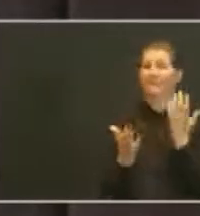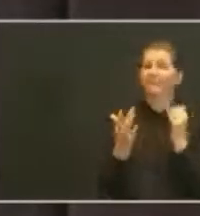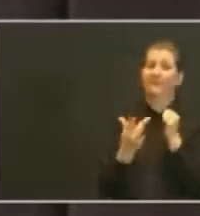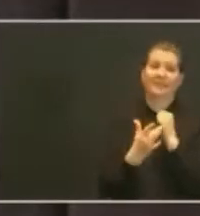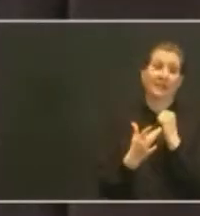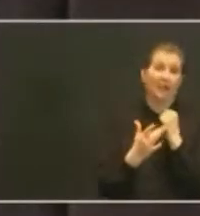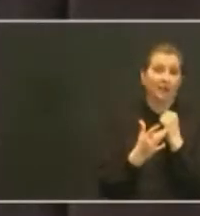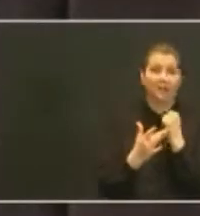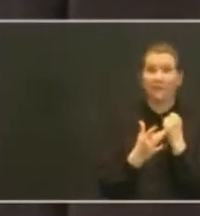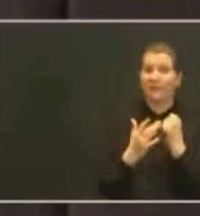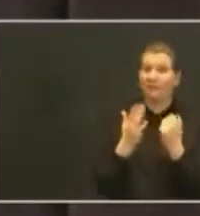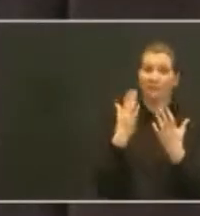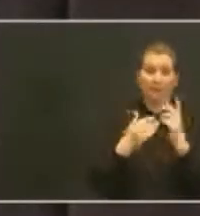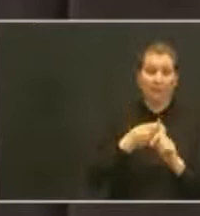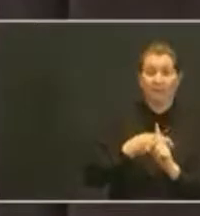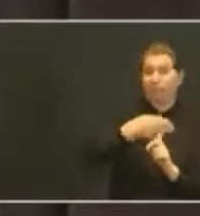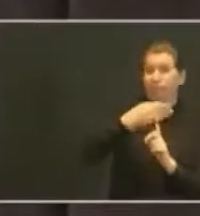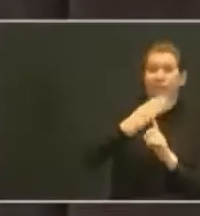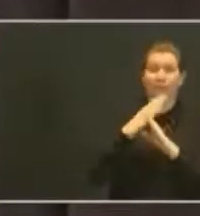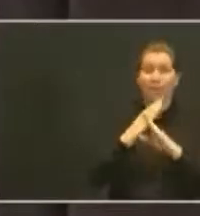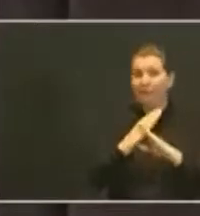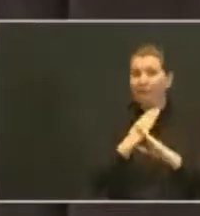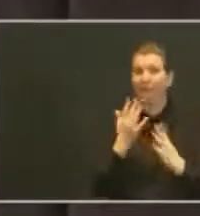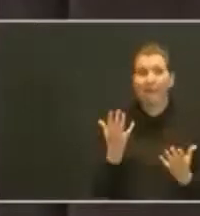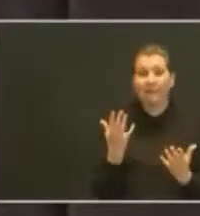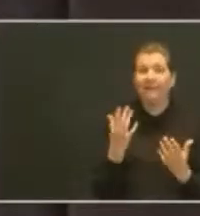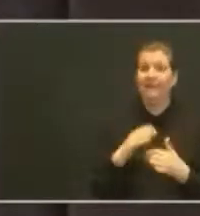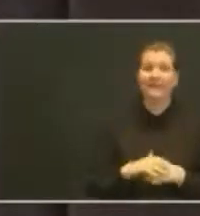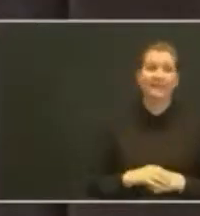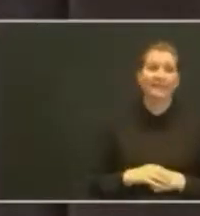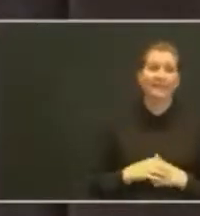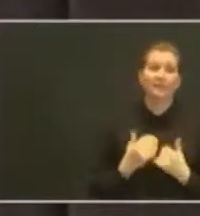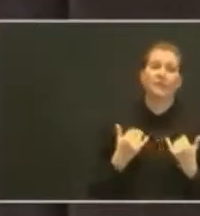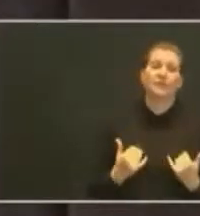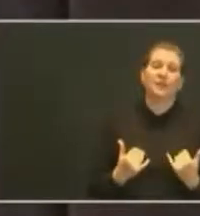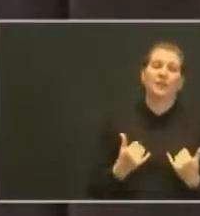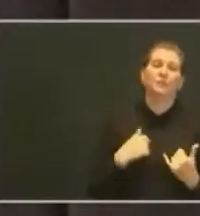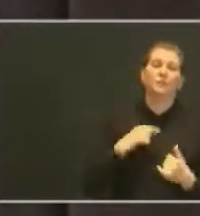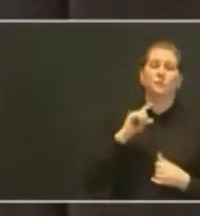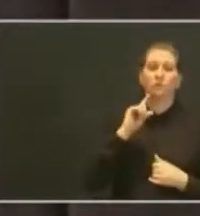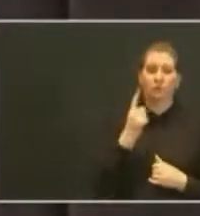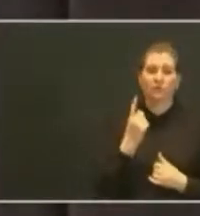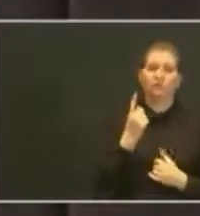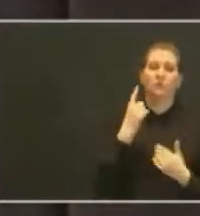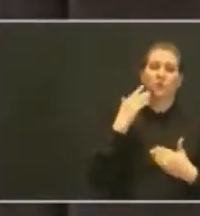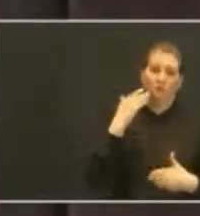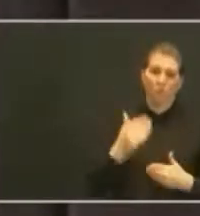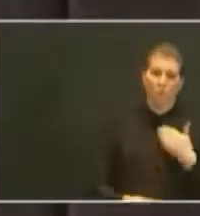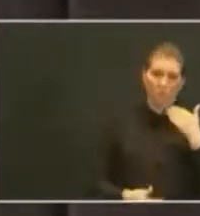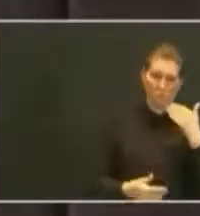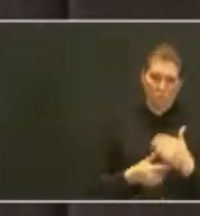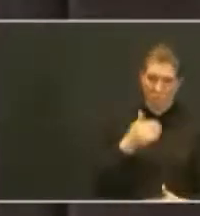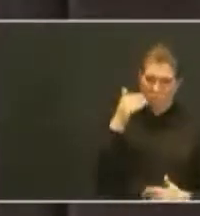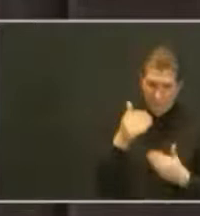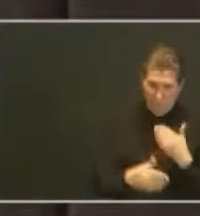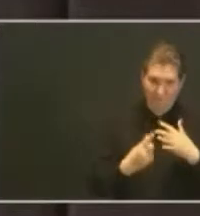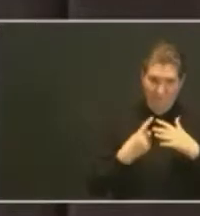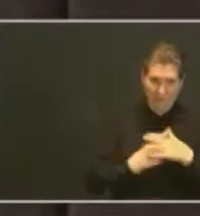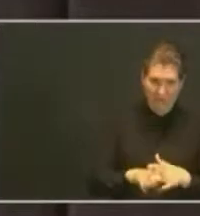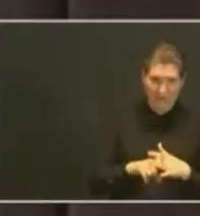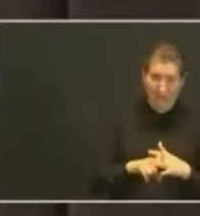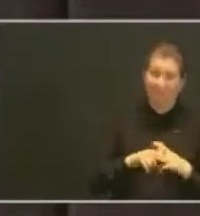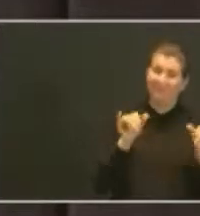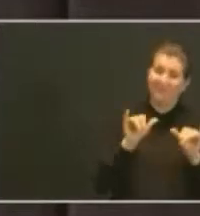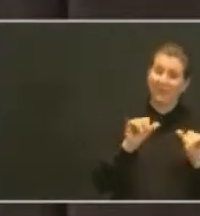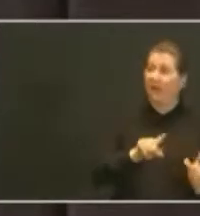way that can support even further as we go, but we wanted to get it going first. This is similar to how other states are doing it from